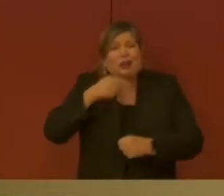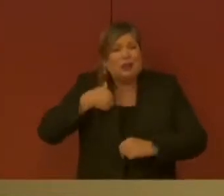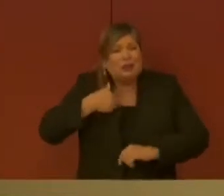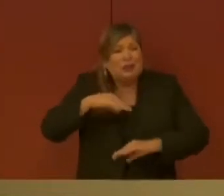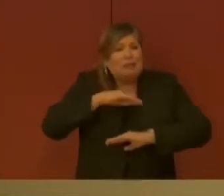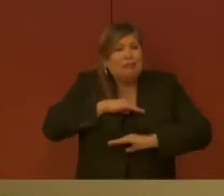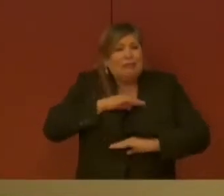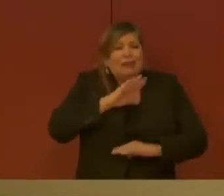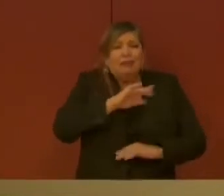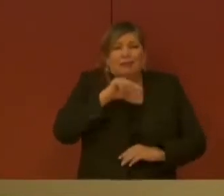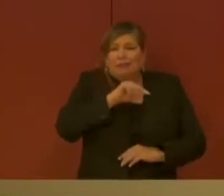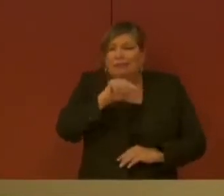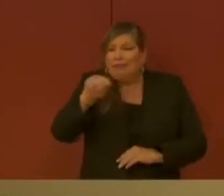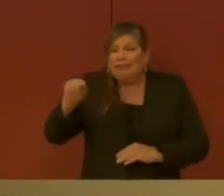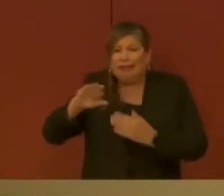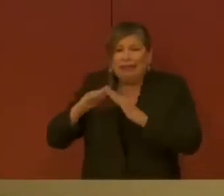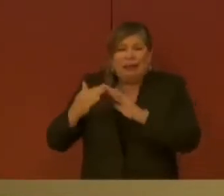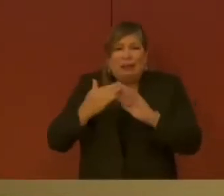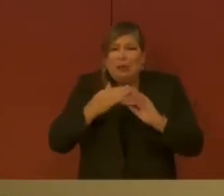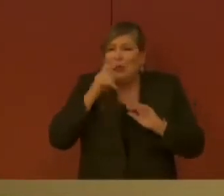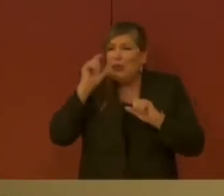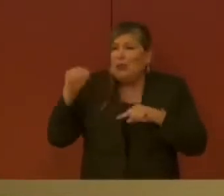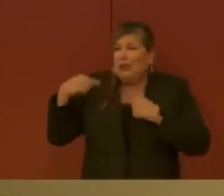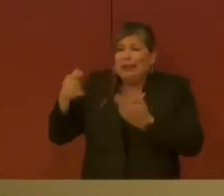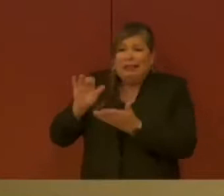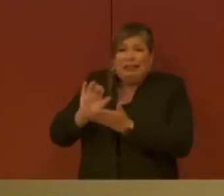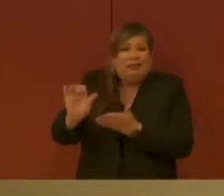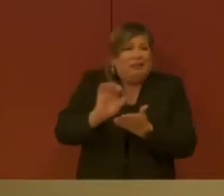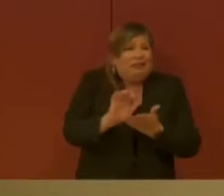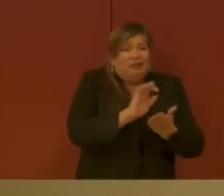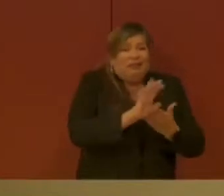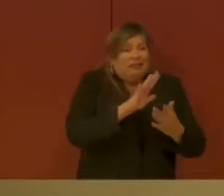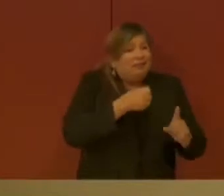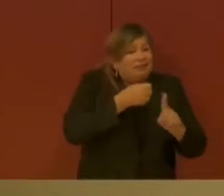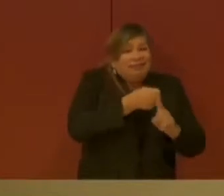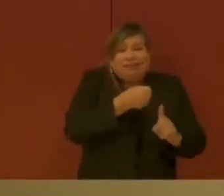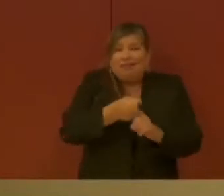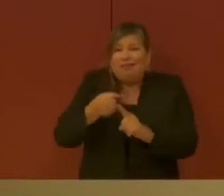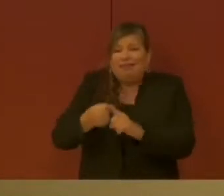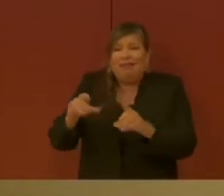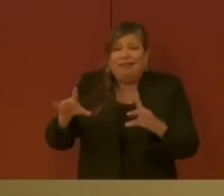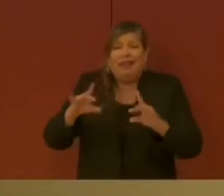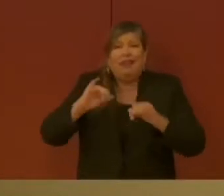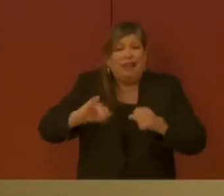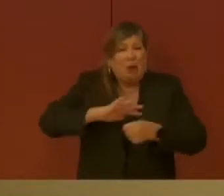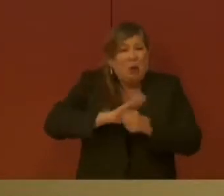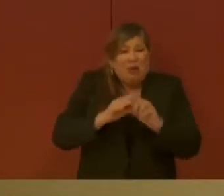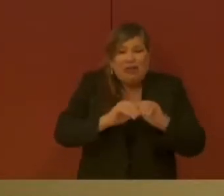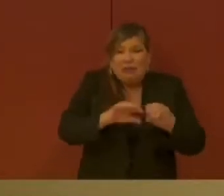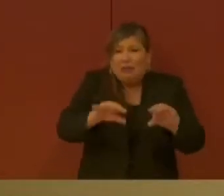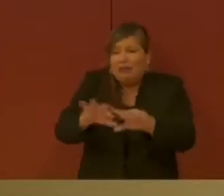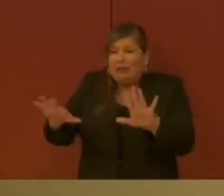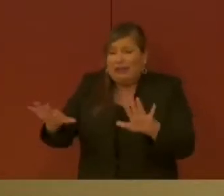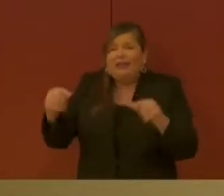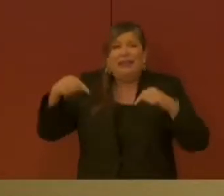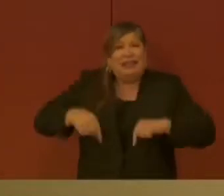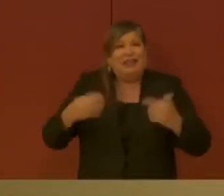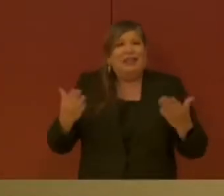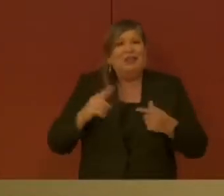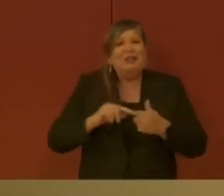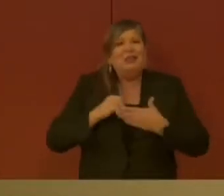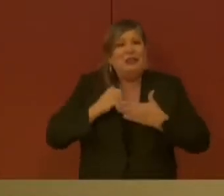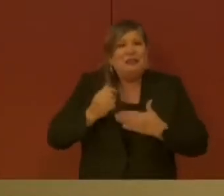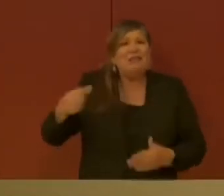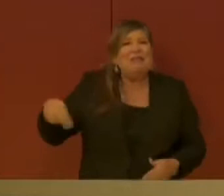community that have been disproportionately impacted as a result of COVID-19. To date, the city of